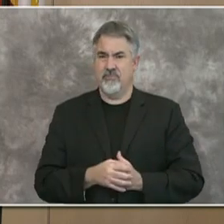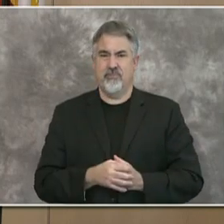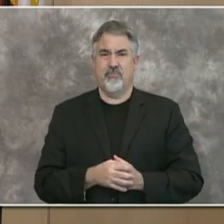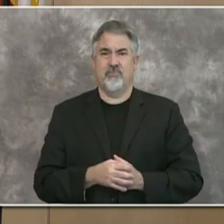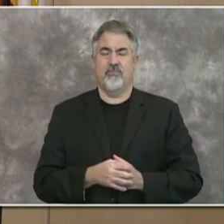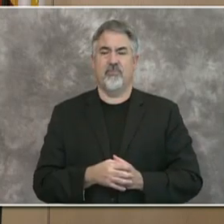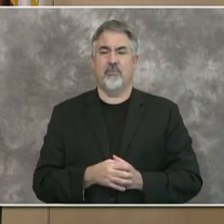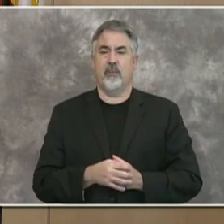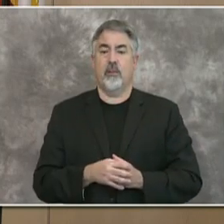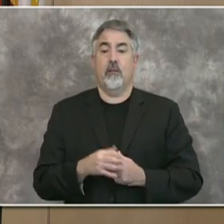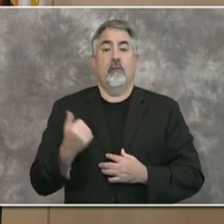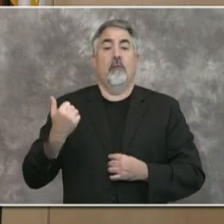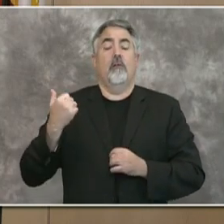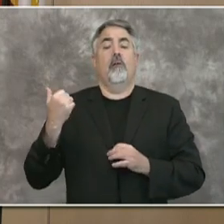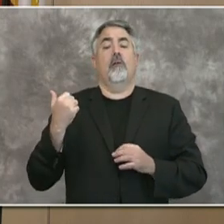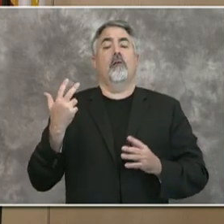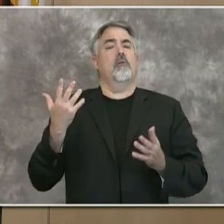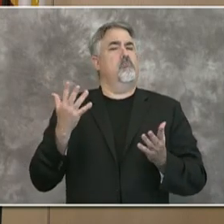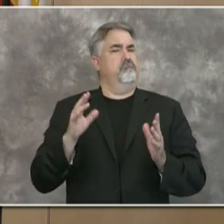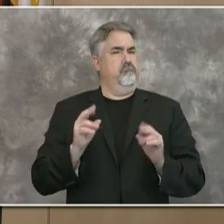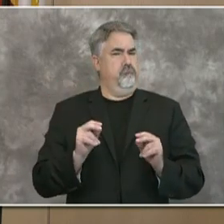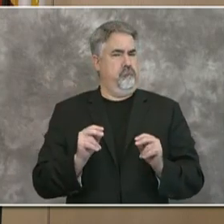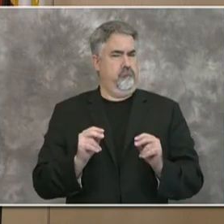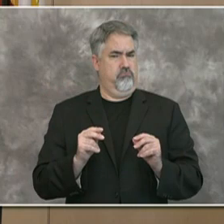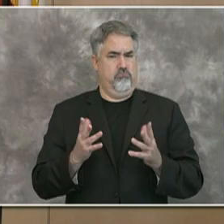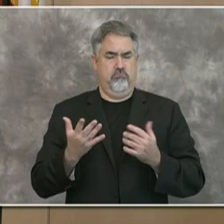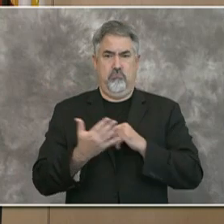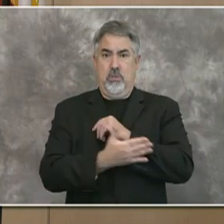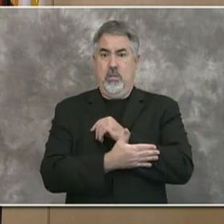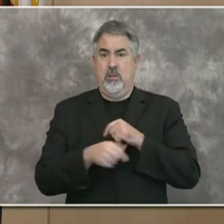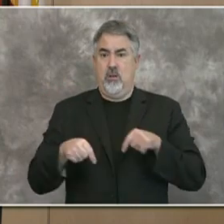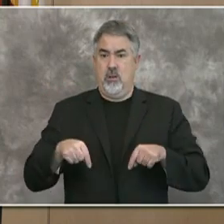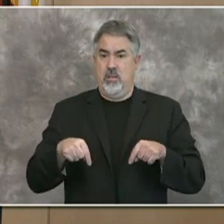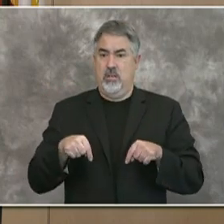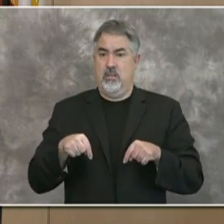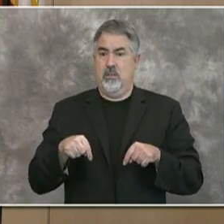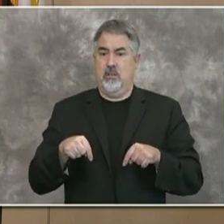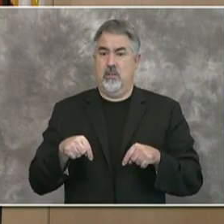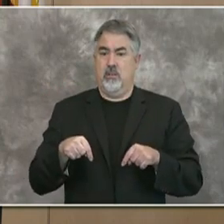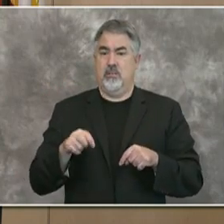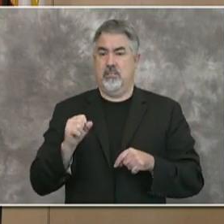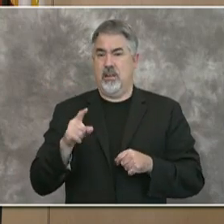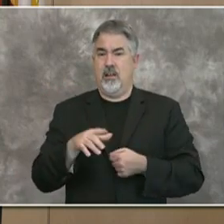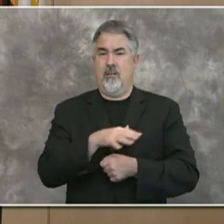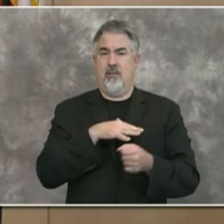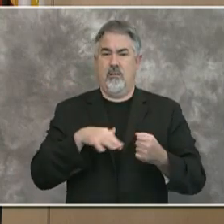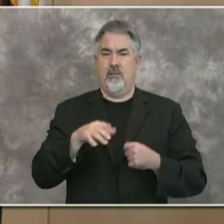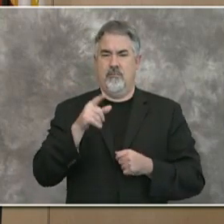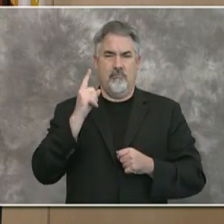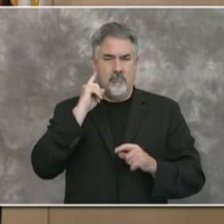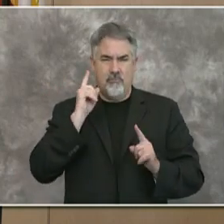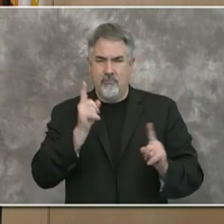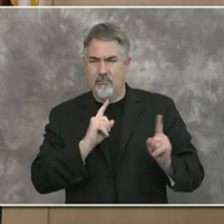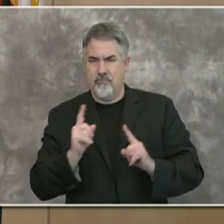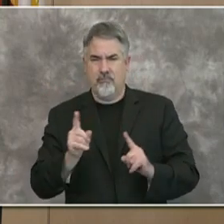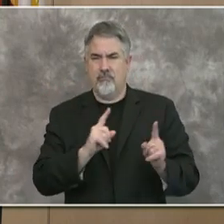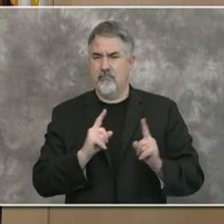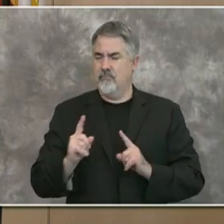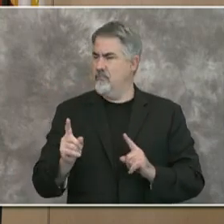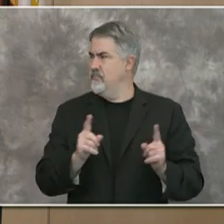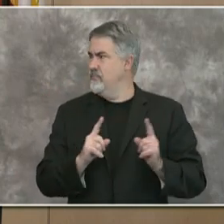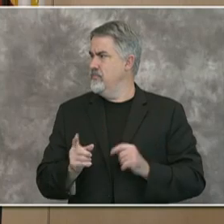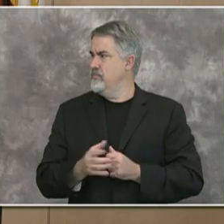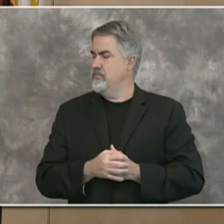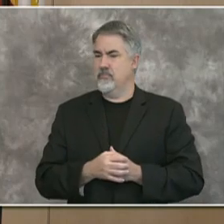the County of San Diego, the County of One, and I know that we've heard comments about the infections might be,